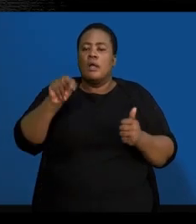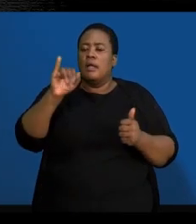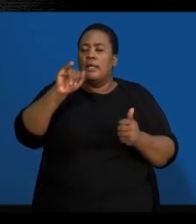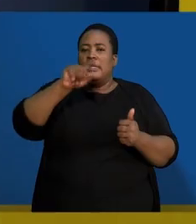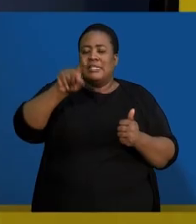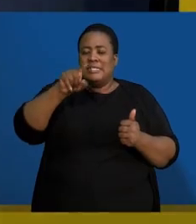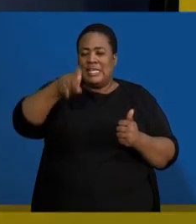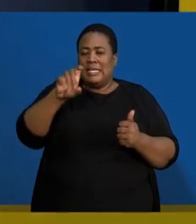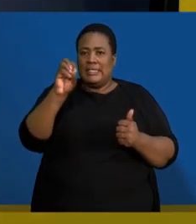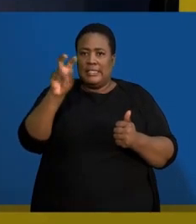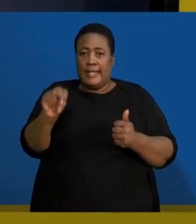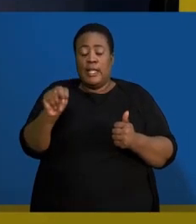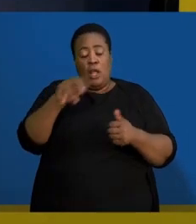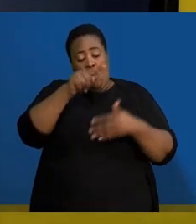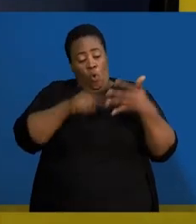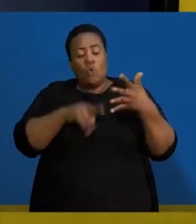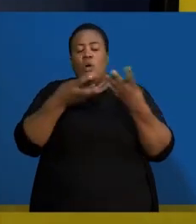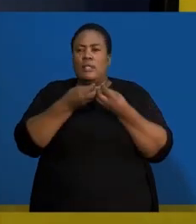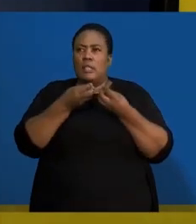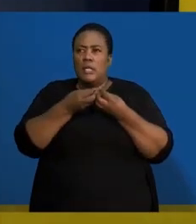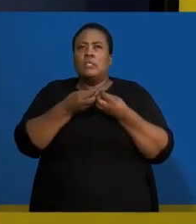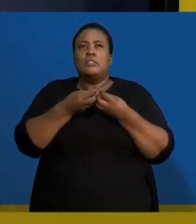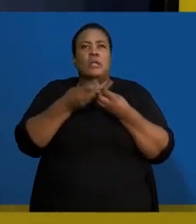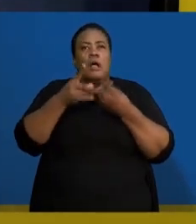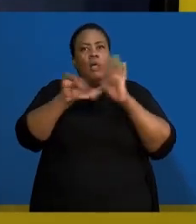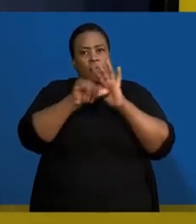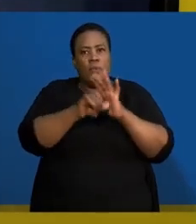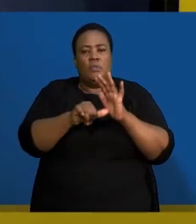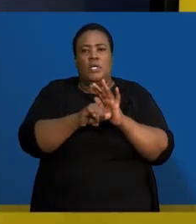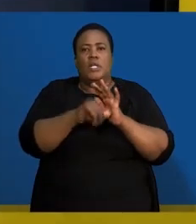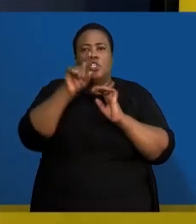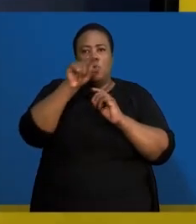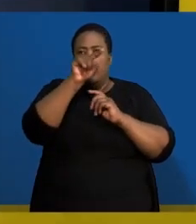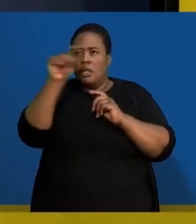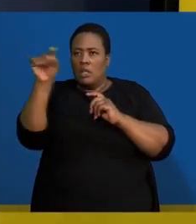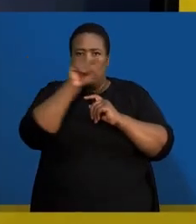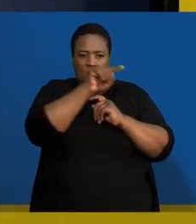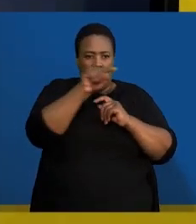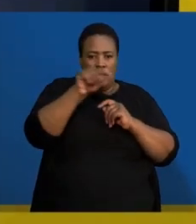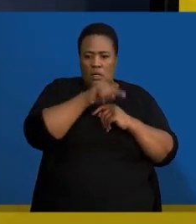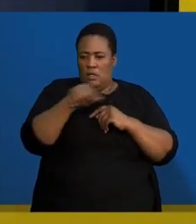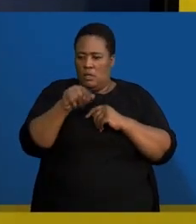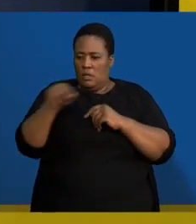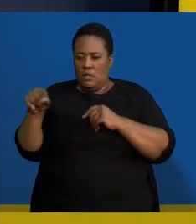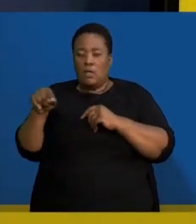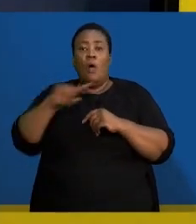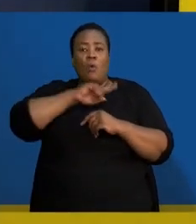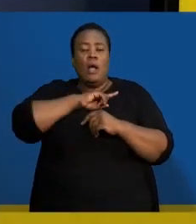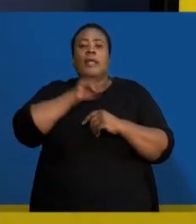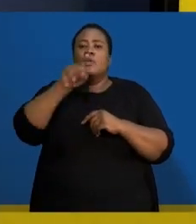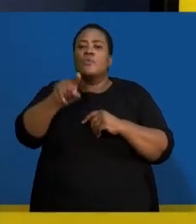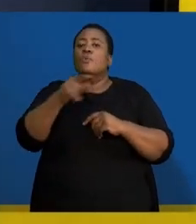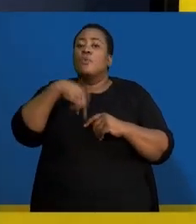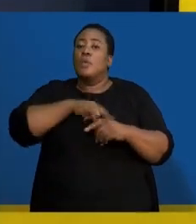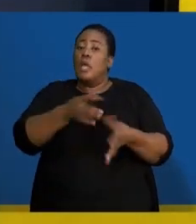important things that you would have to highlight because, as I said to you, you will be expected to use them when you're answering your